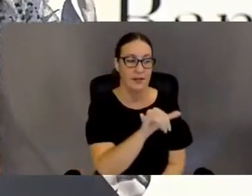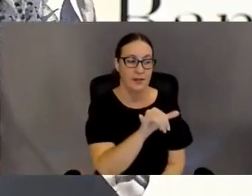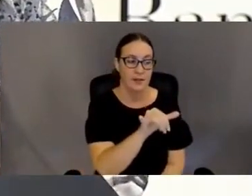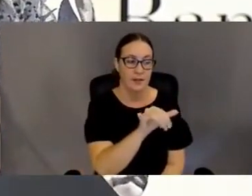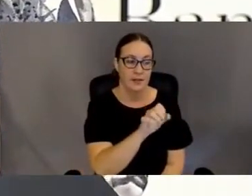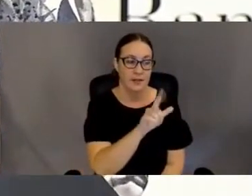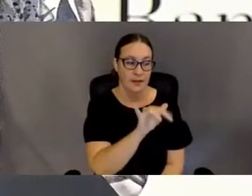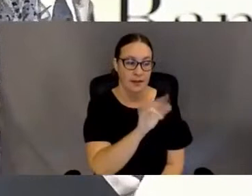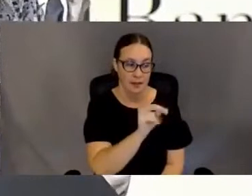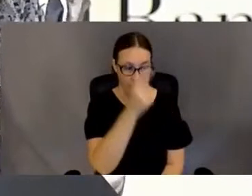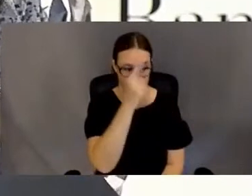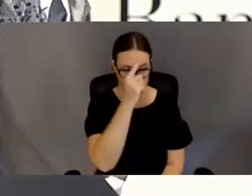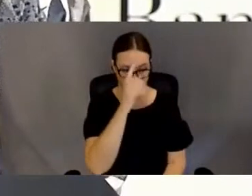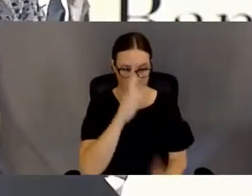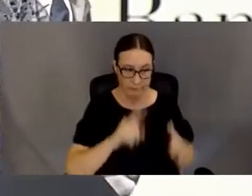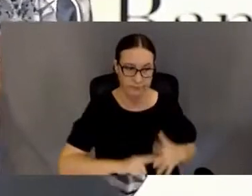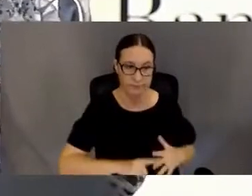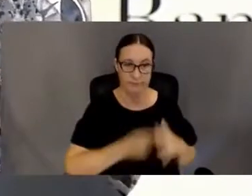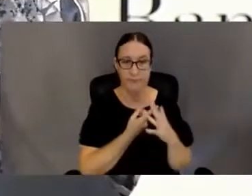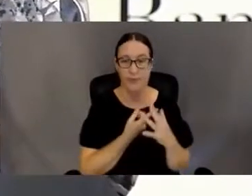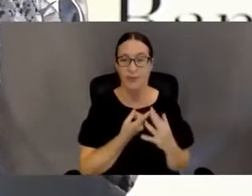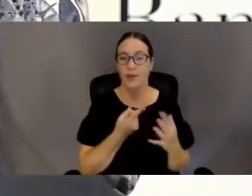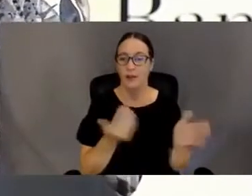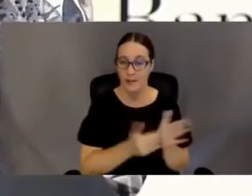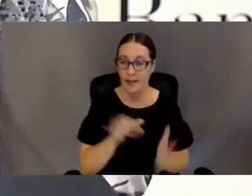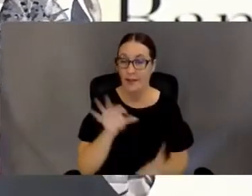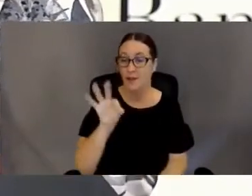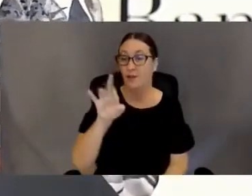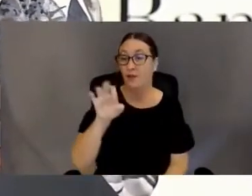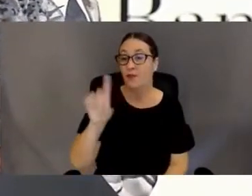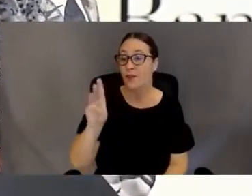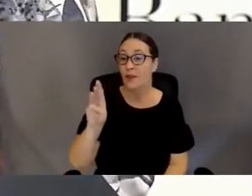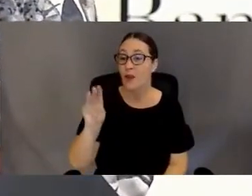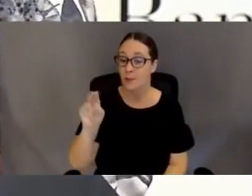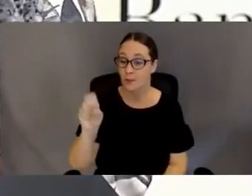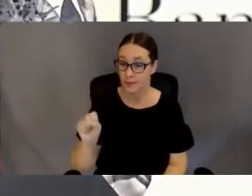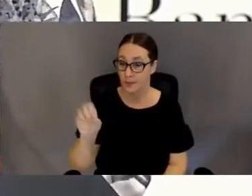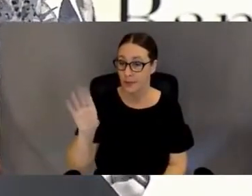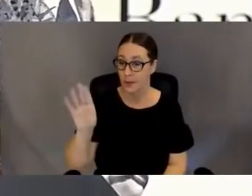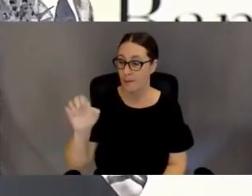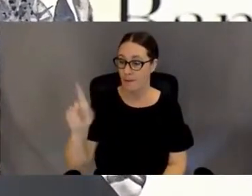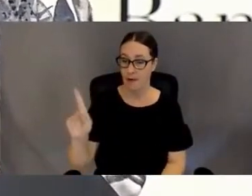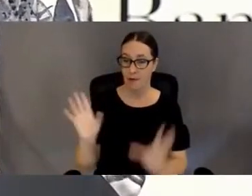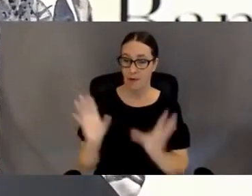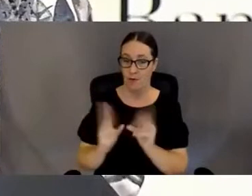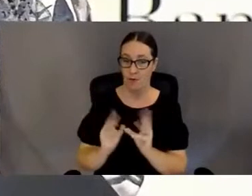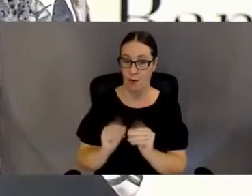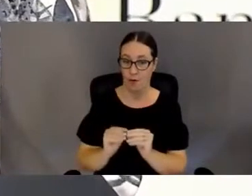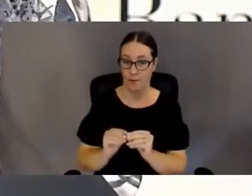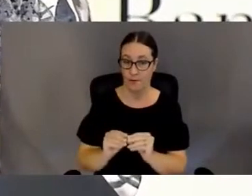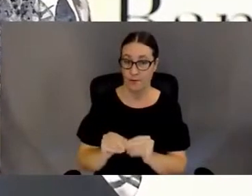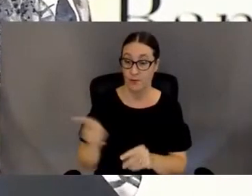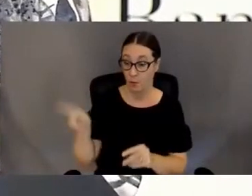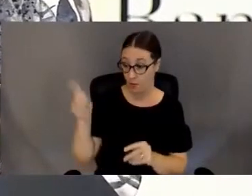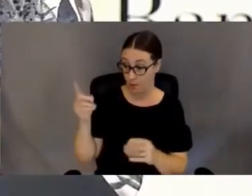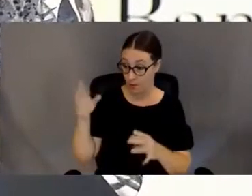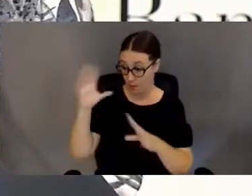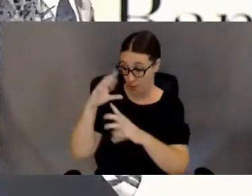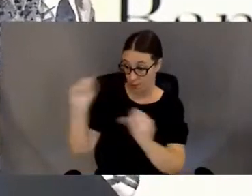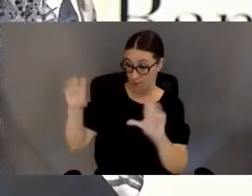relaunching the Freedman's Bank Forum, part of this administration's commitment to address America's